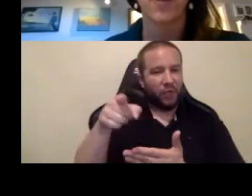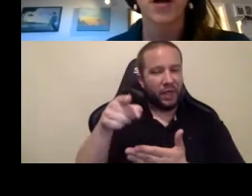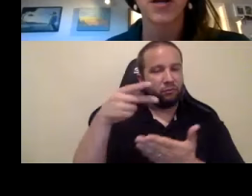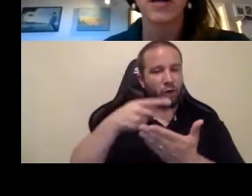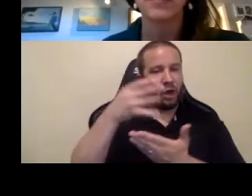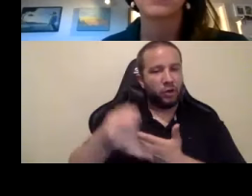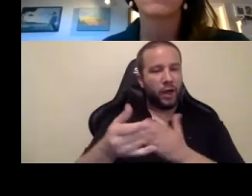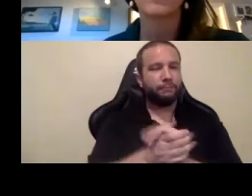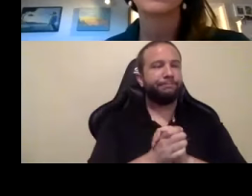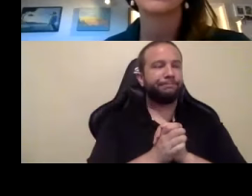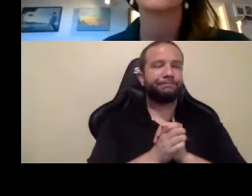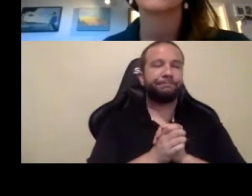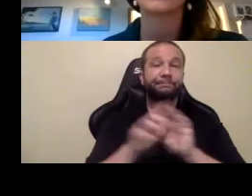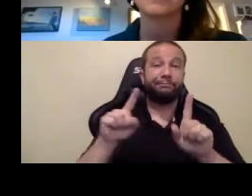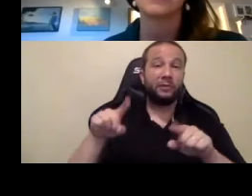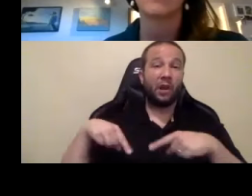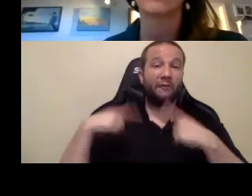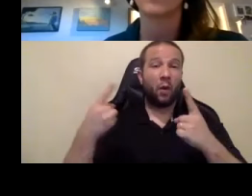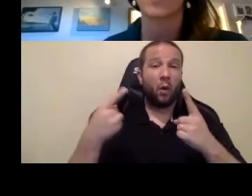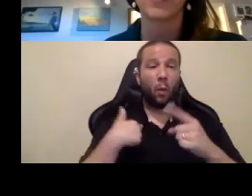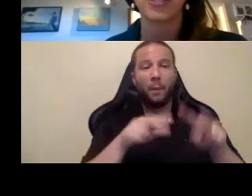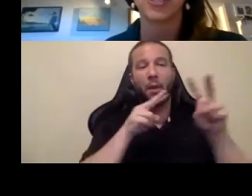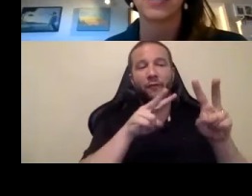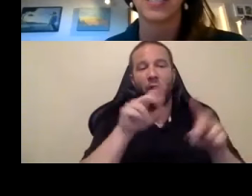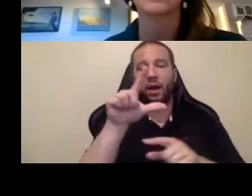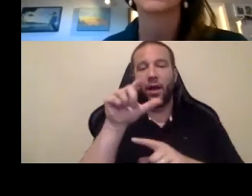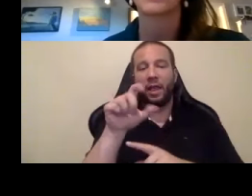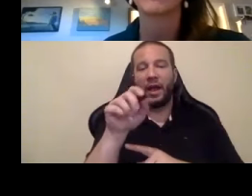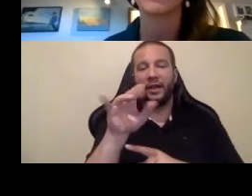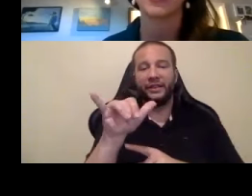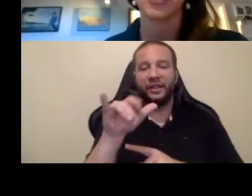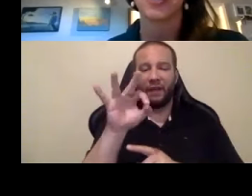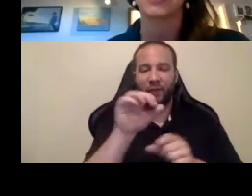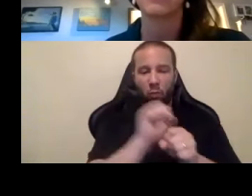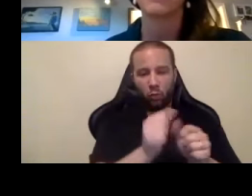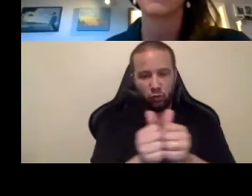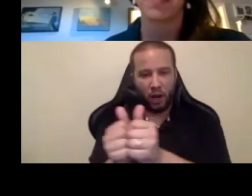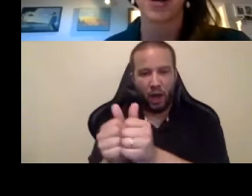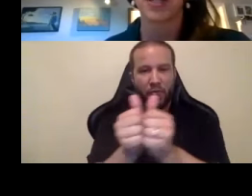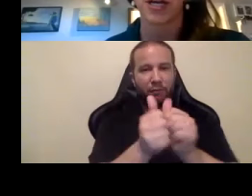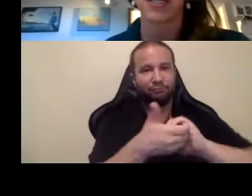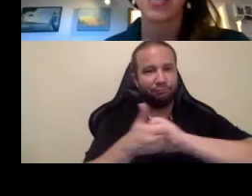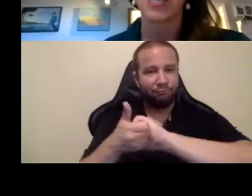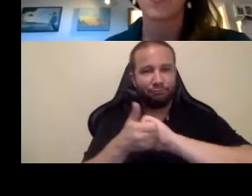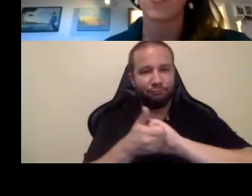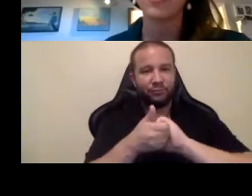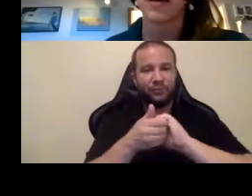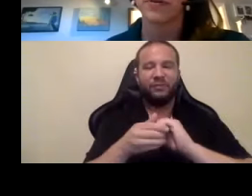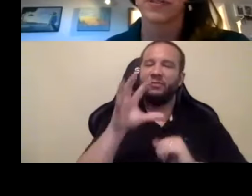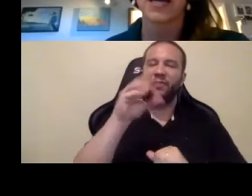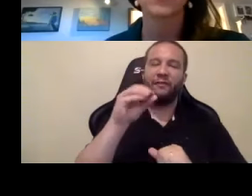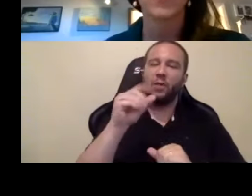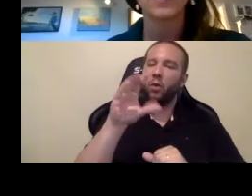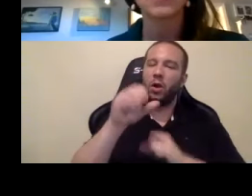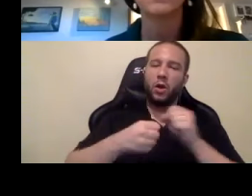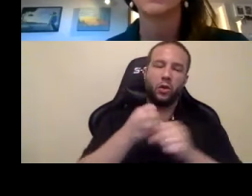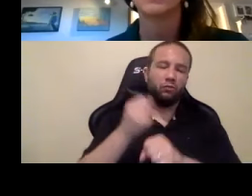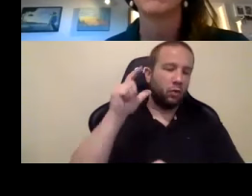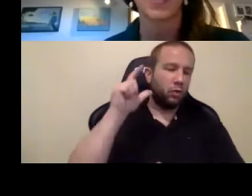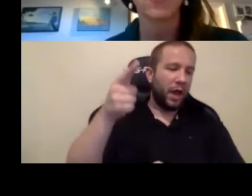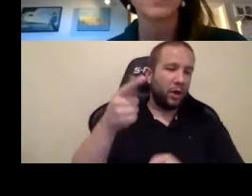so far that they want to see a legacy of cooperation and collaboration left by the project at all levels, as well